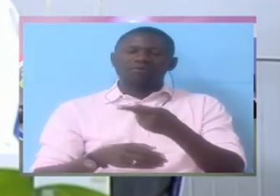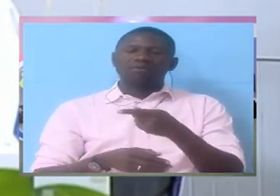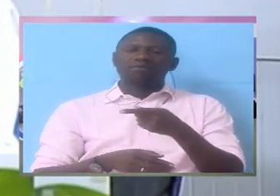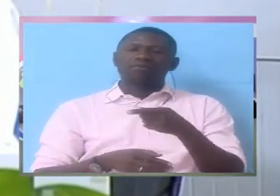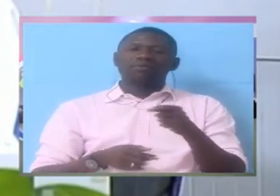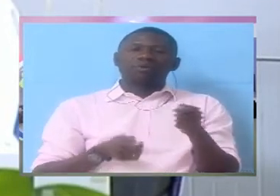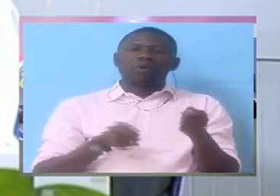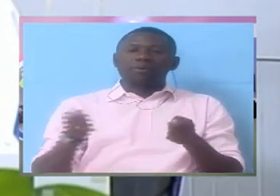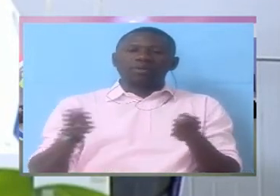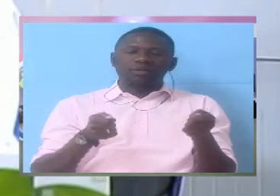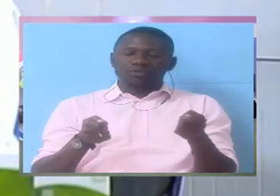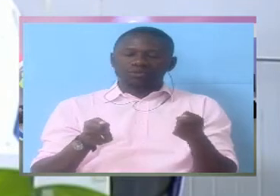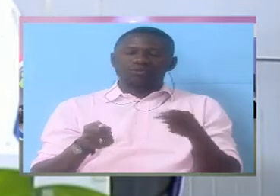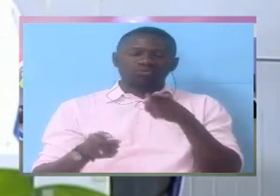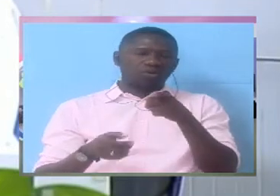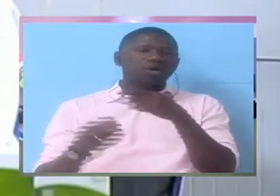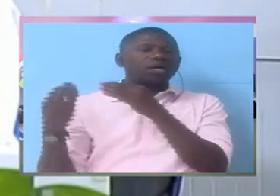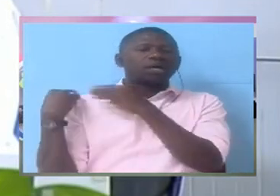you are responsible of